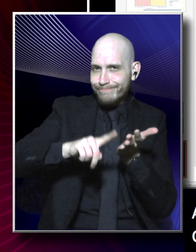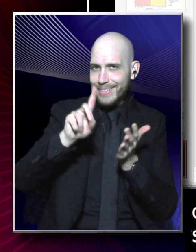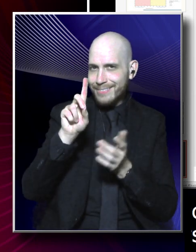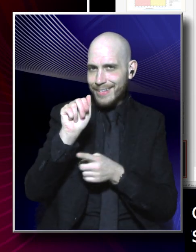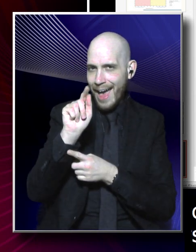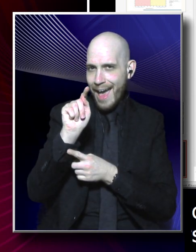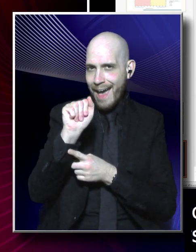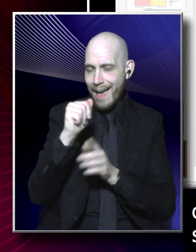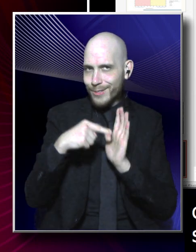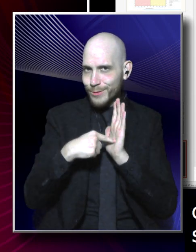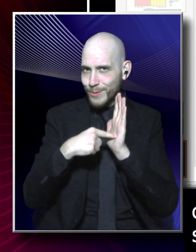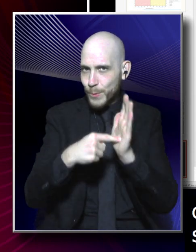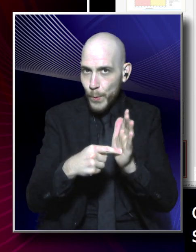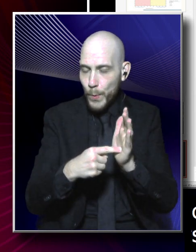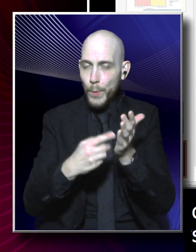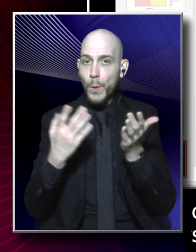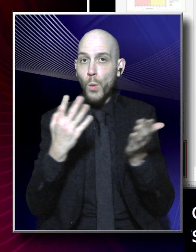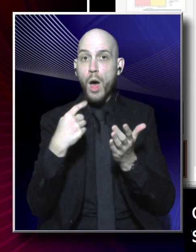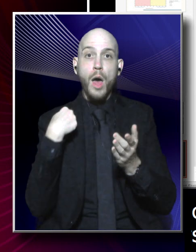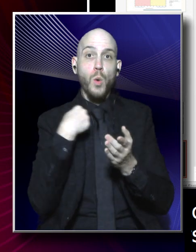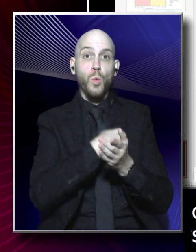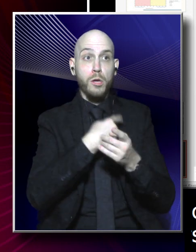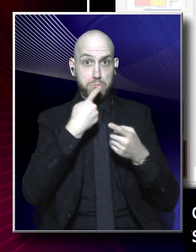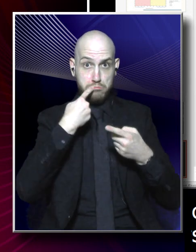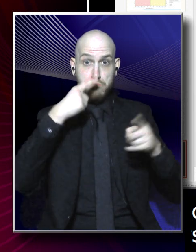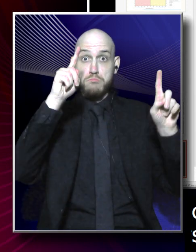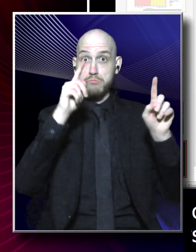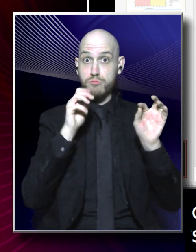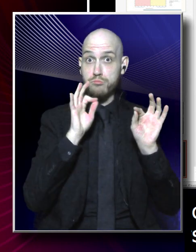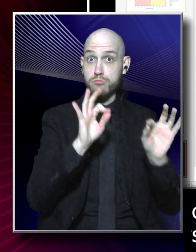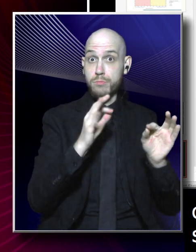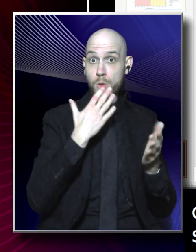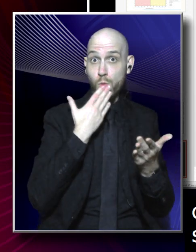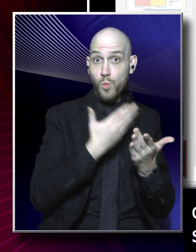doing well and see areas that we need to improve.